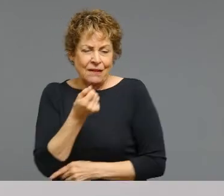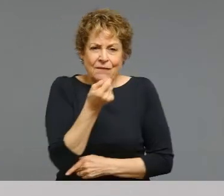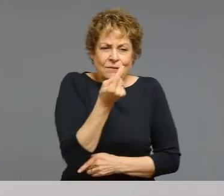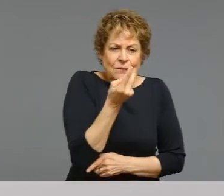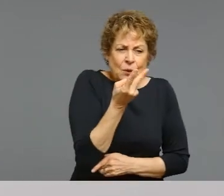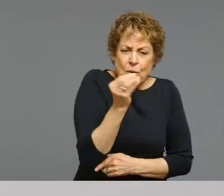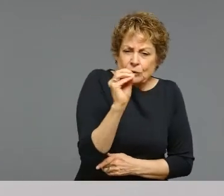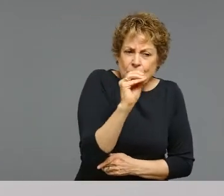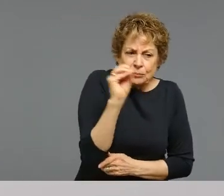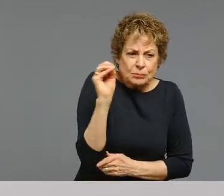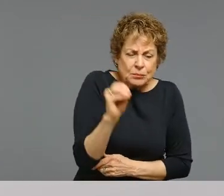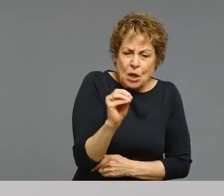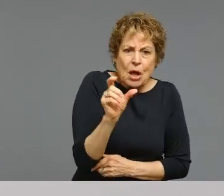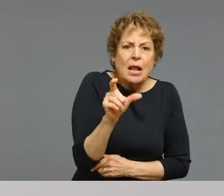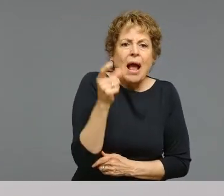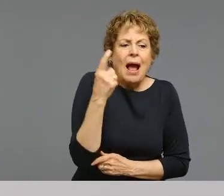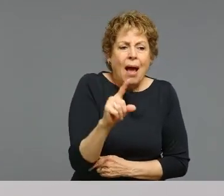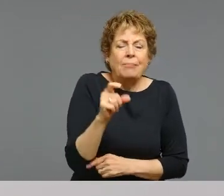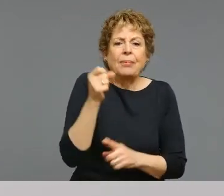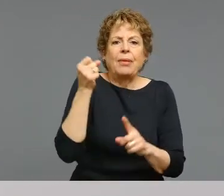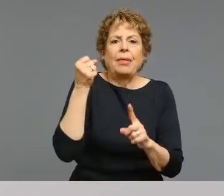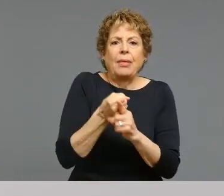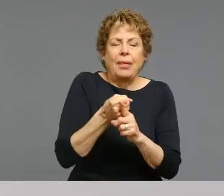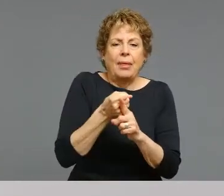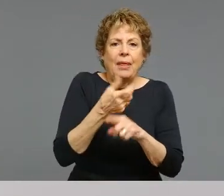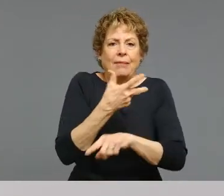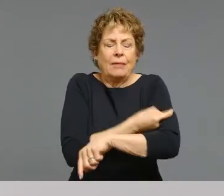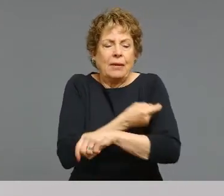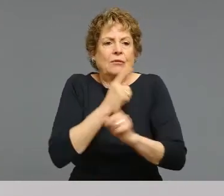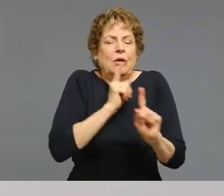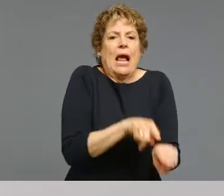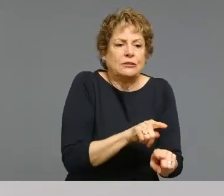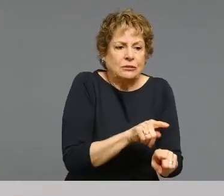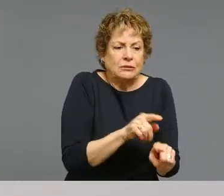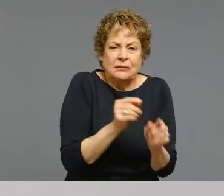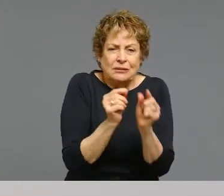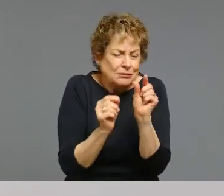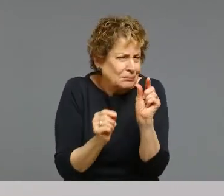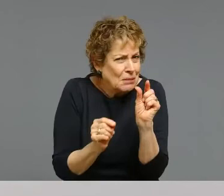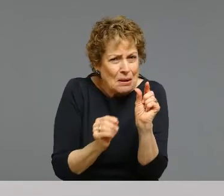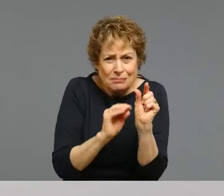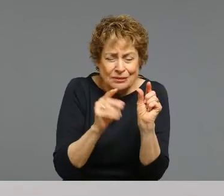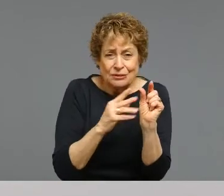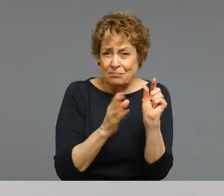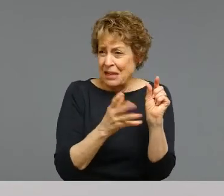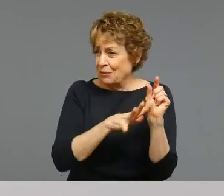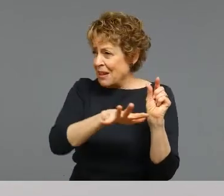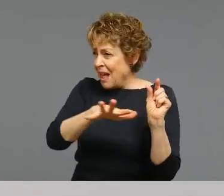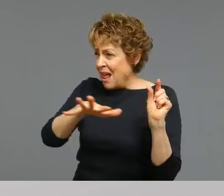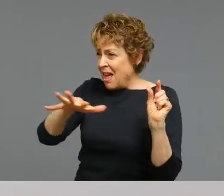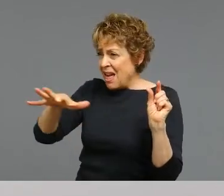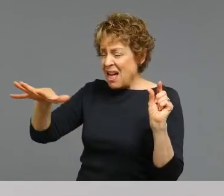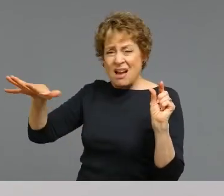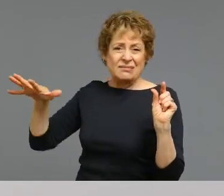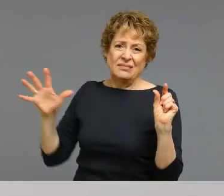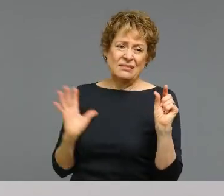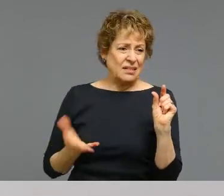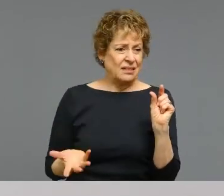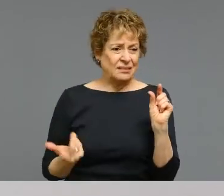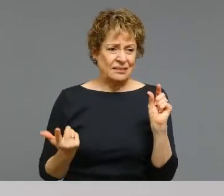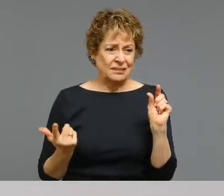general, the vaccine is safe. A lot of people prefer that one dose of vaccine versus having to come back and get a second